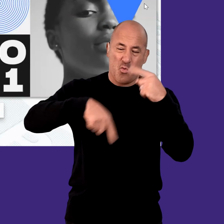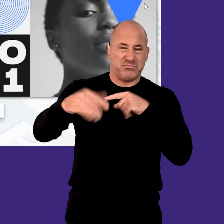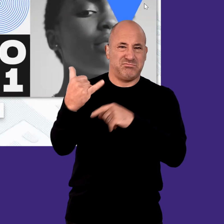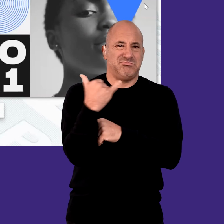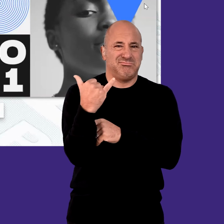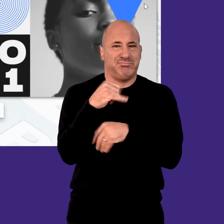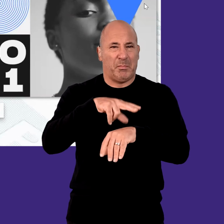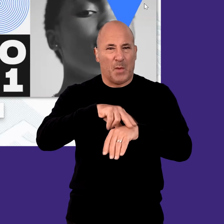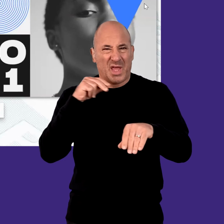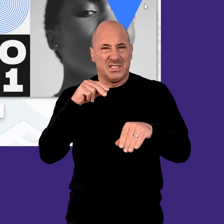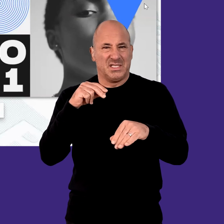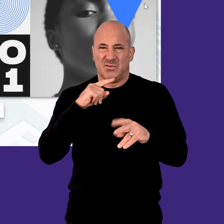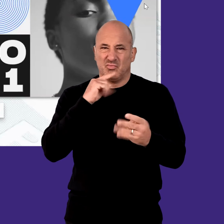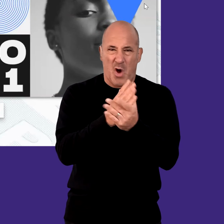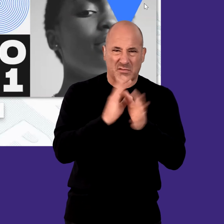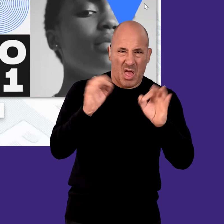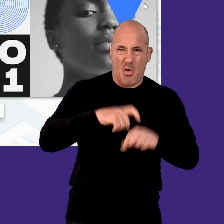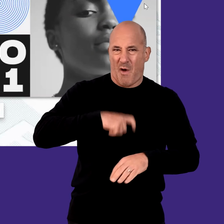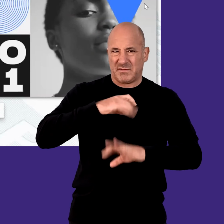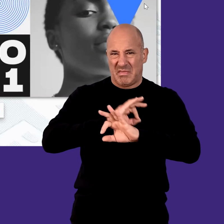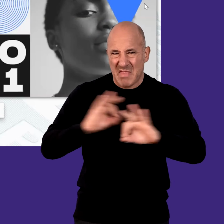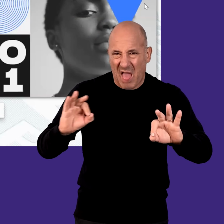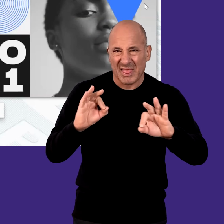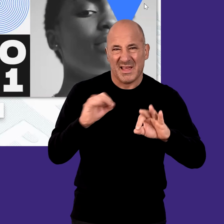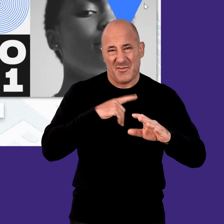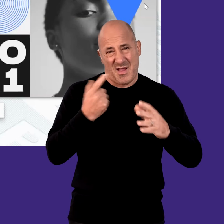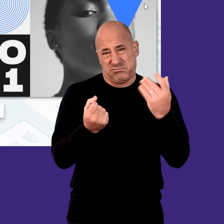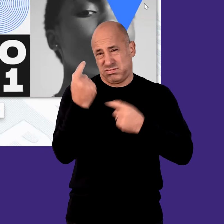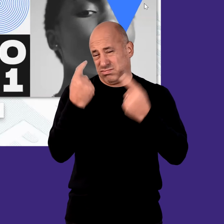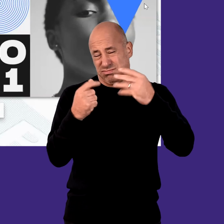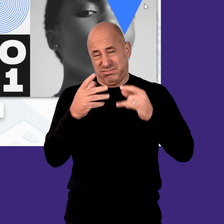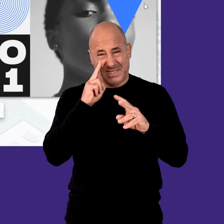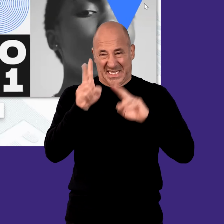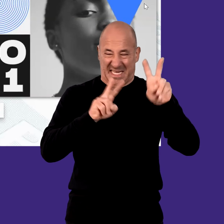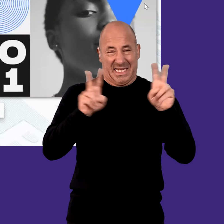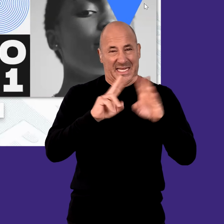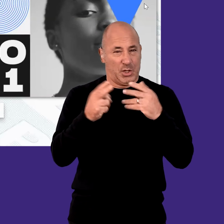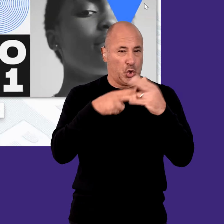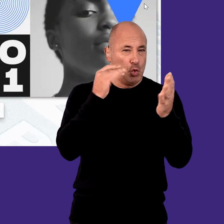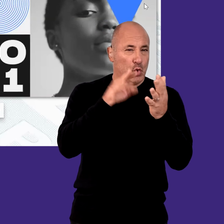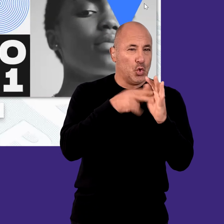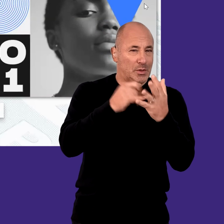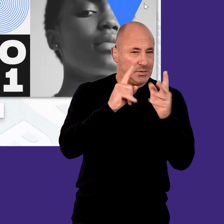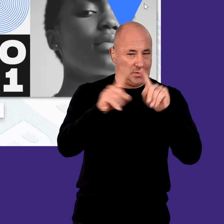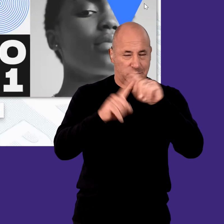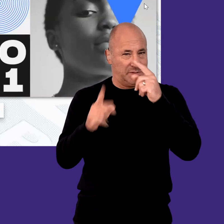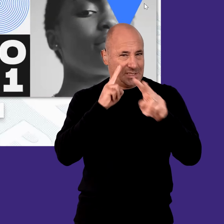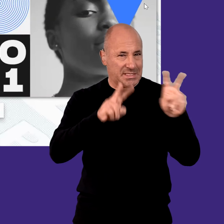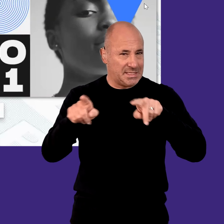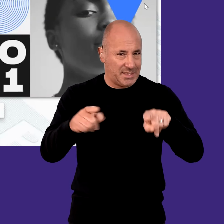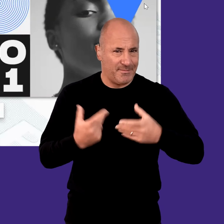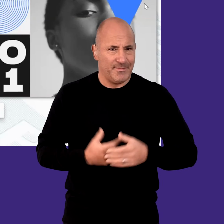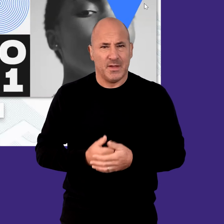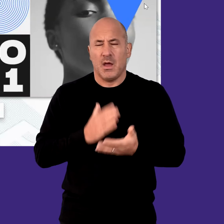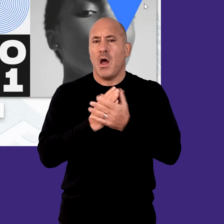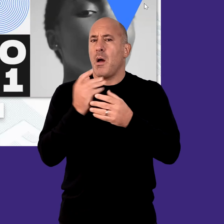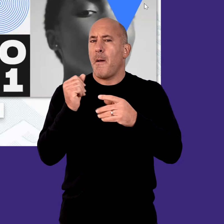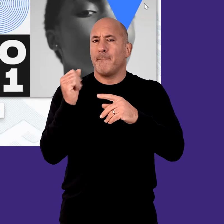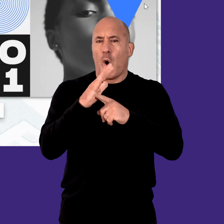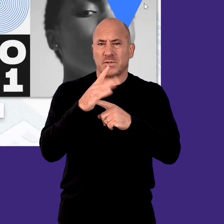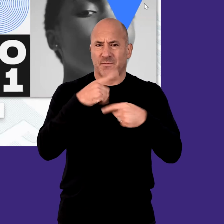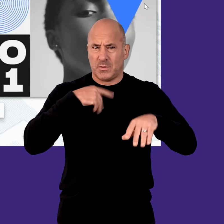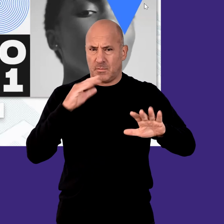mind with the kind of huge loss of trust and confidence in the police in recent years, as affected by lots of different